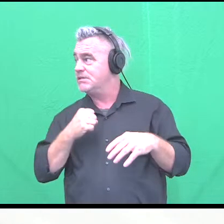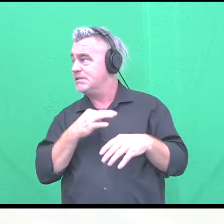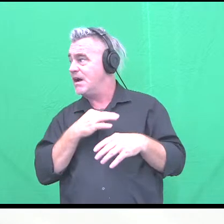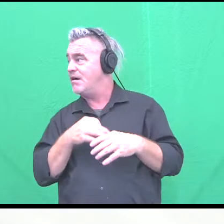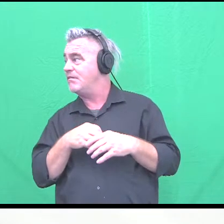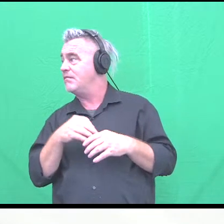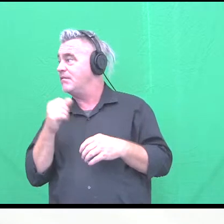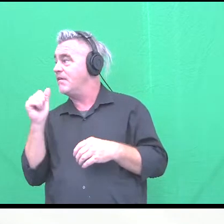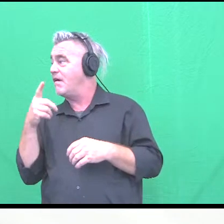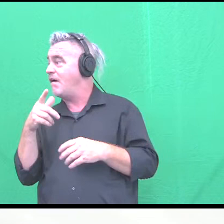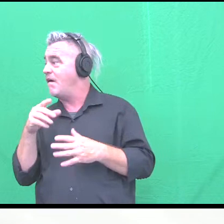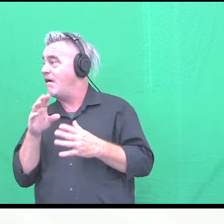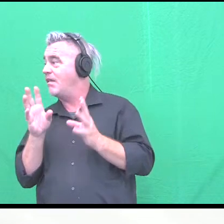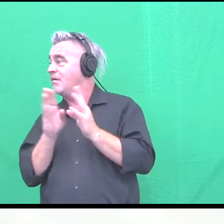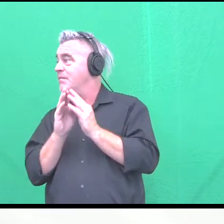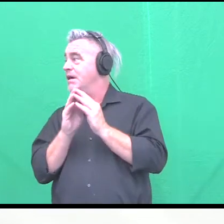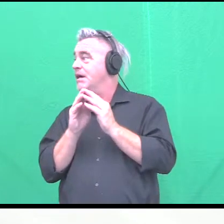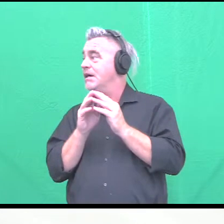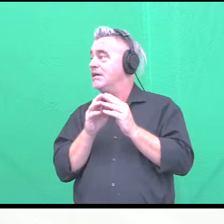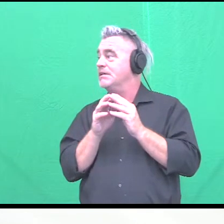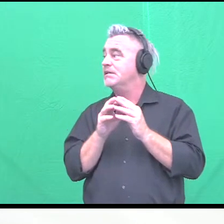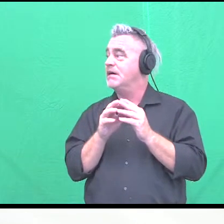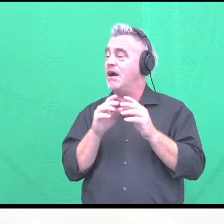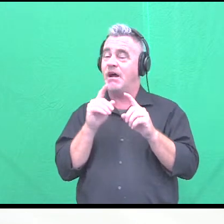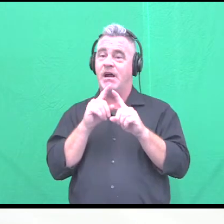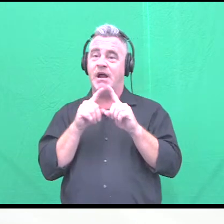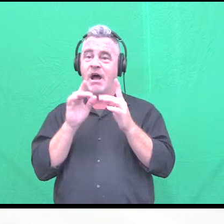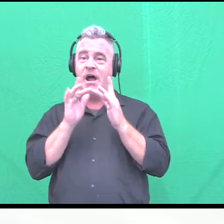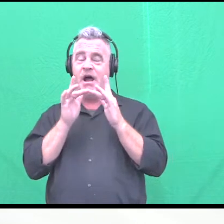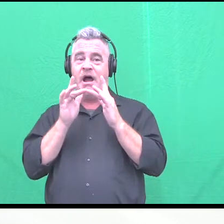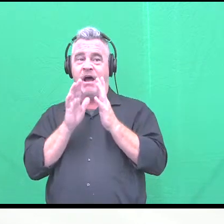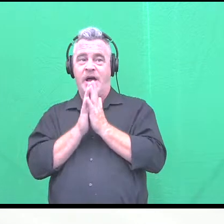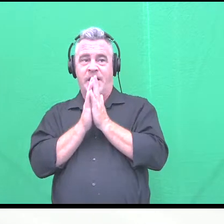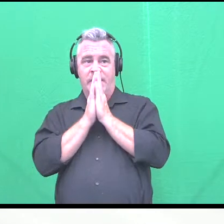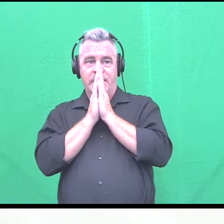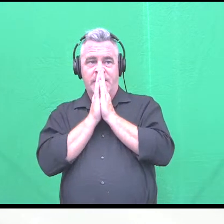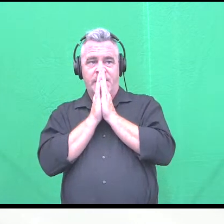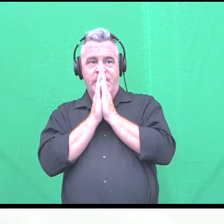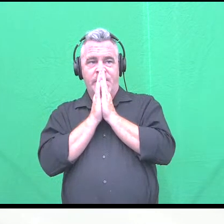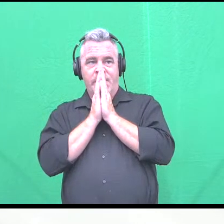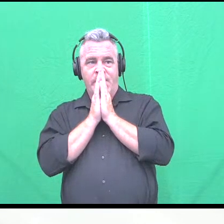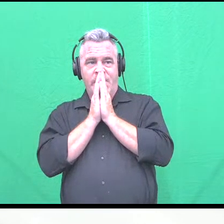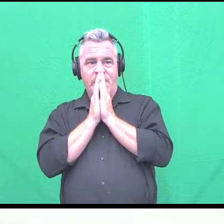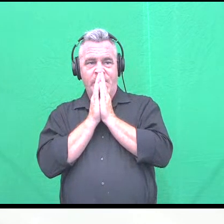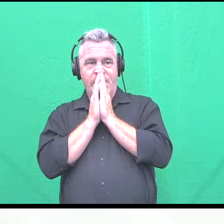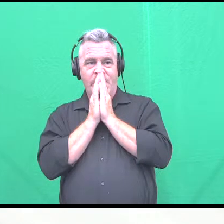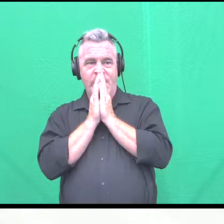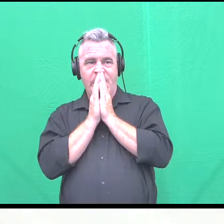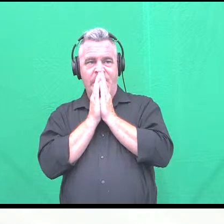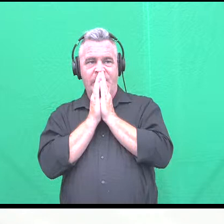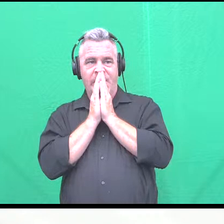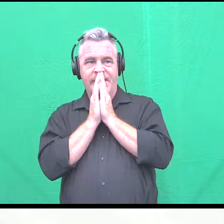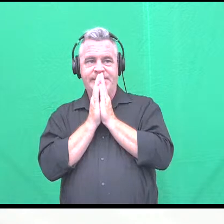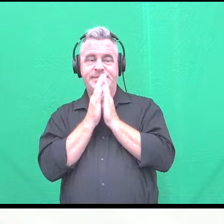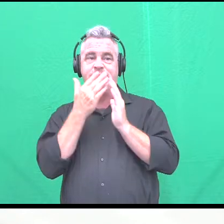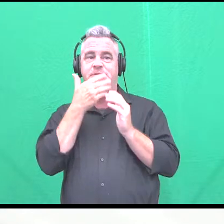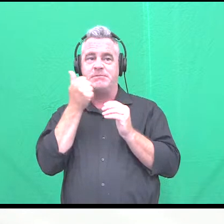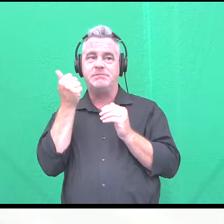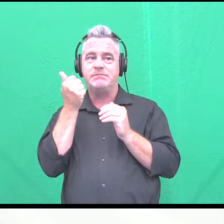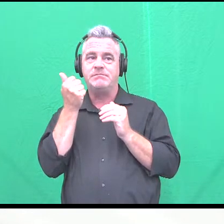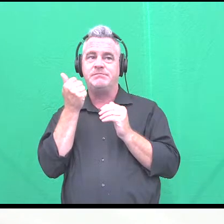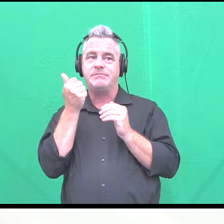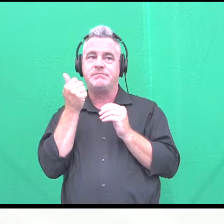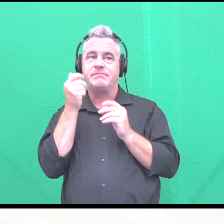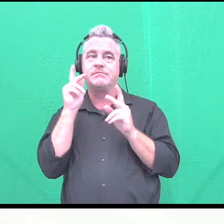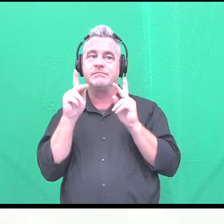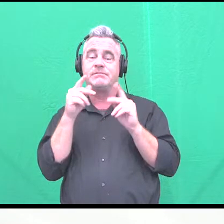virtually. Interestingly, we did have better attendance at most of the meetings, all 3